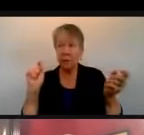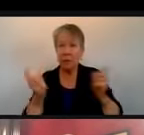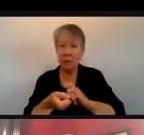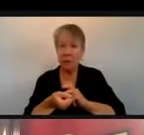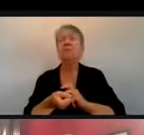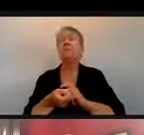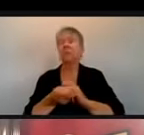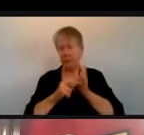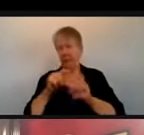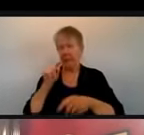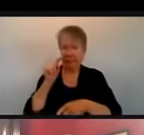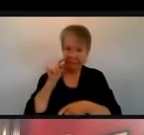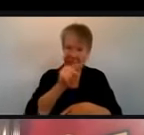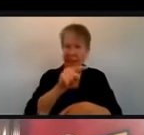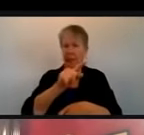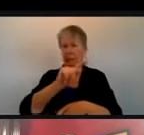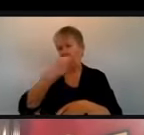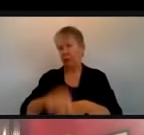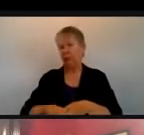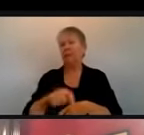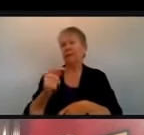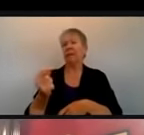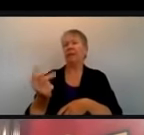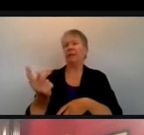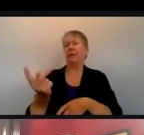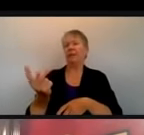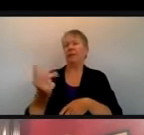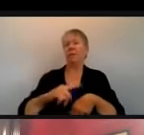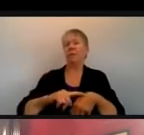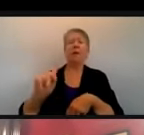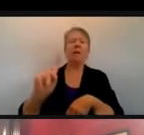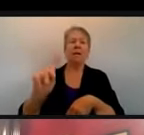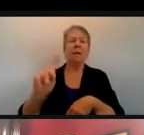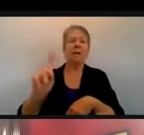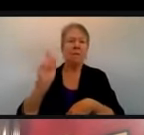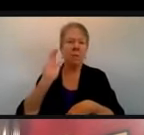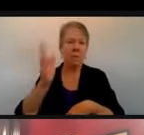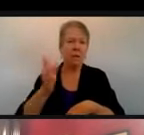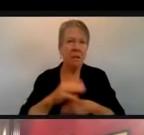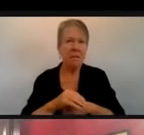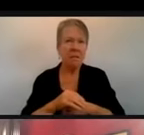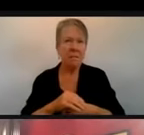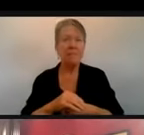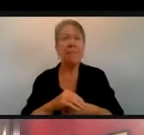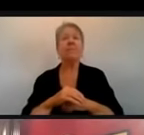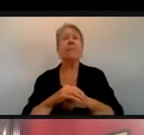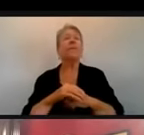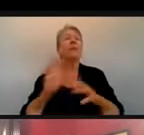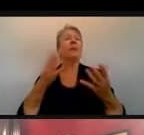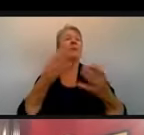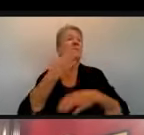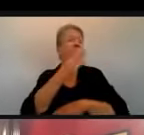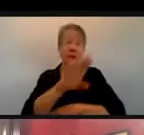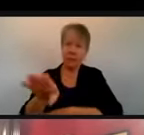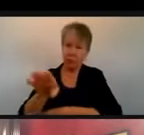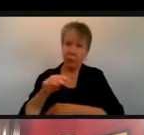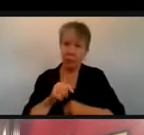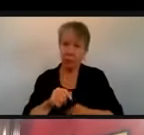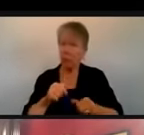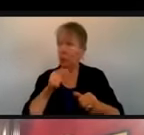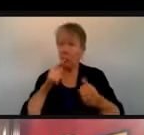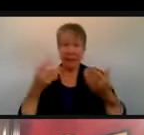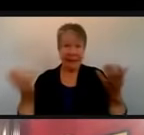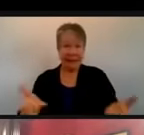again, that'll be Thursday at 1 o'clock unless we hear otherwise. Good afternoon, everybody. Again, with me today, as they